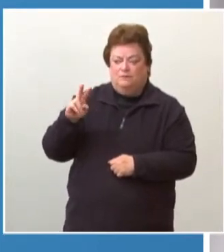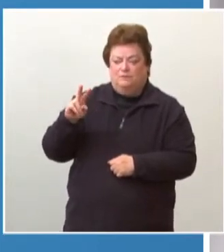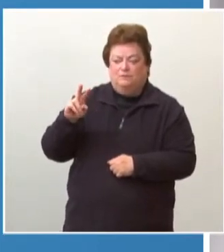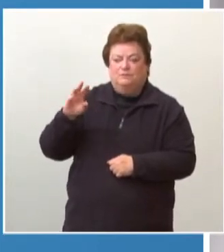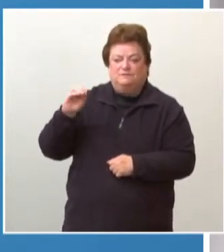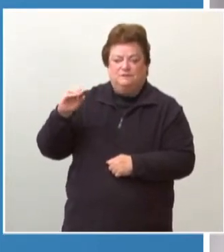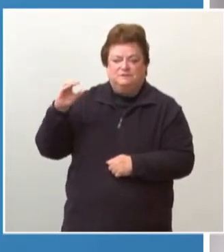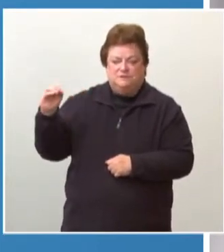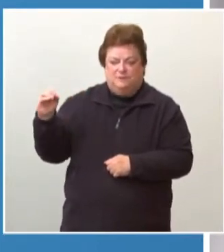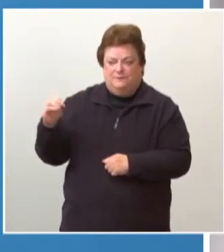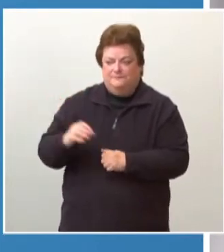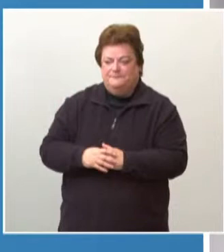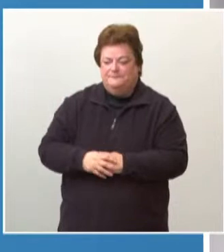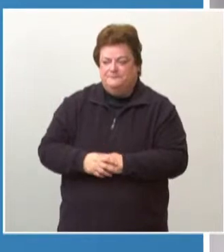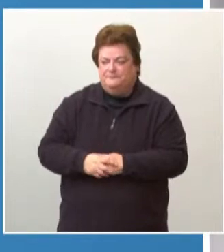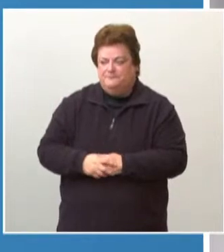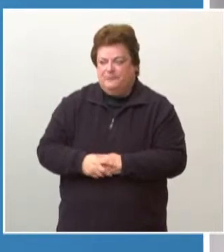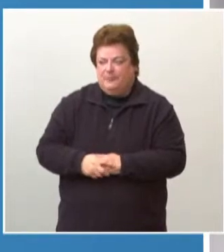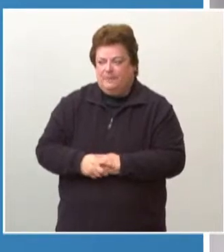402-441-4200.